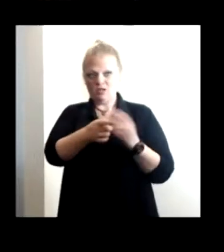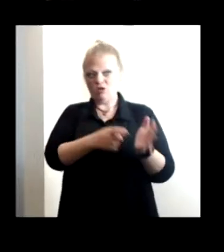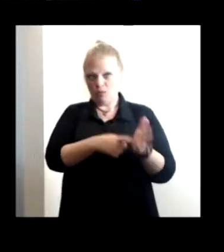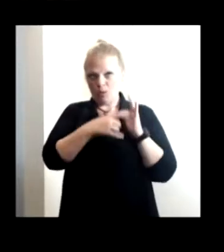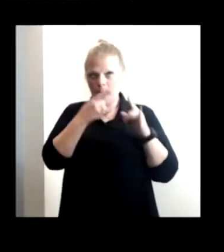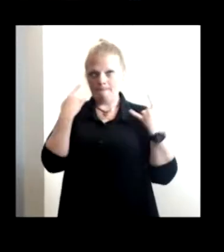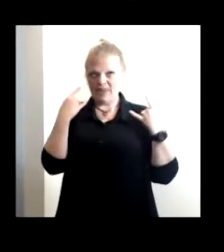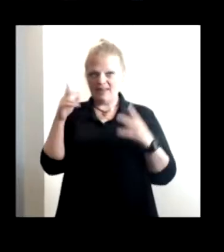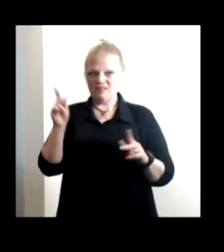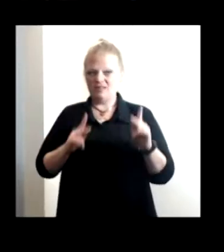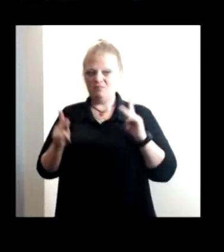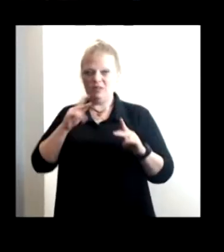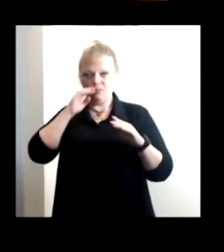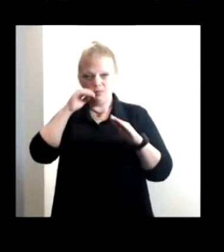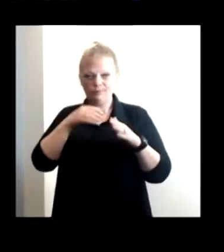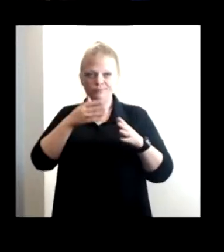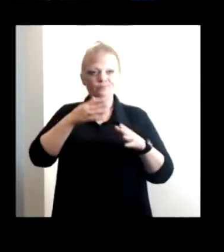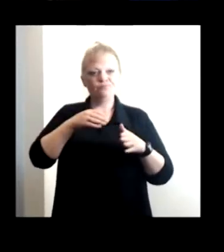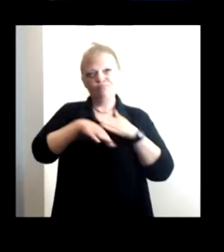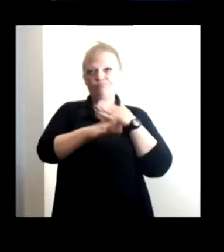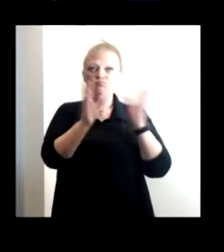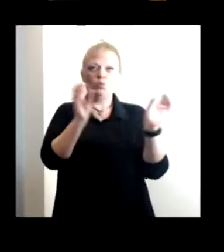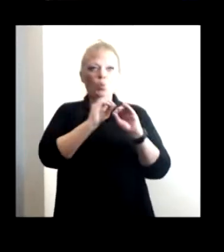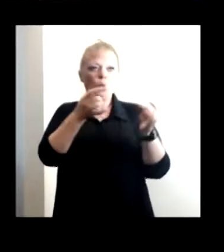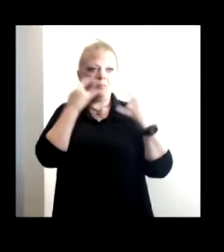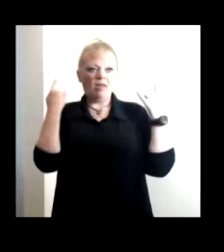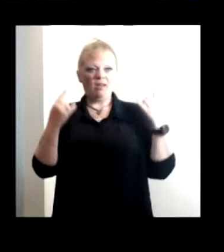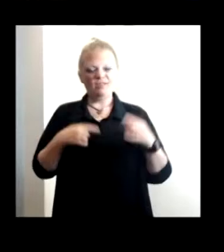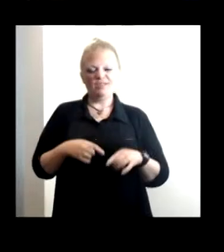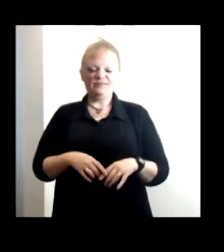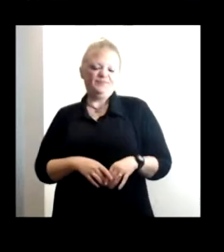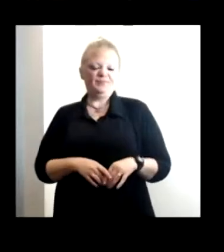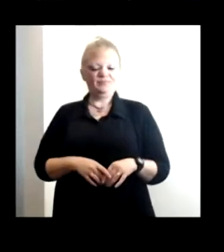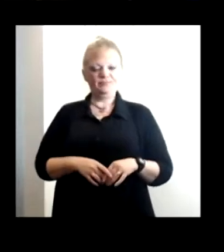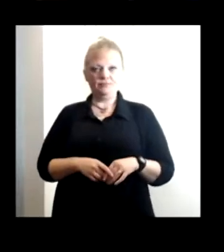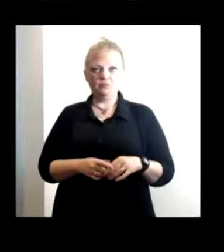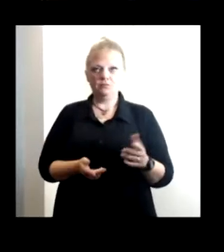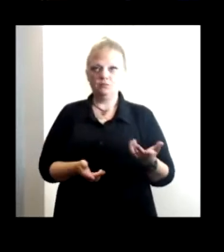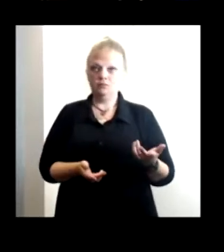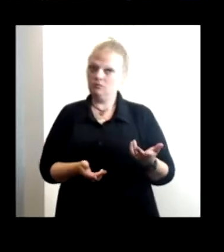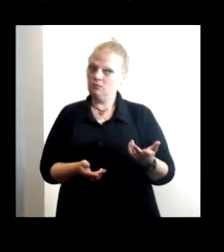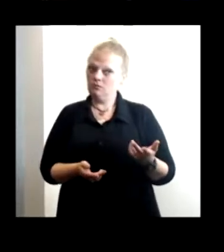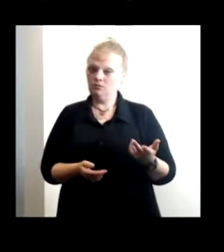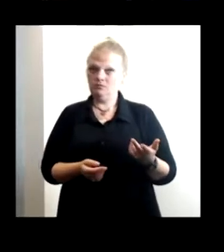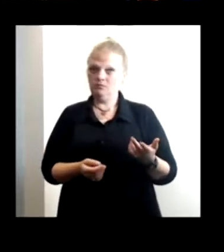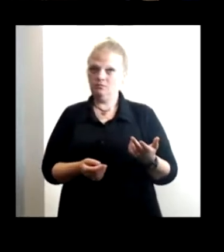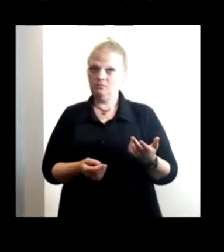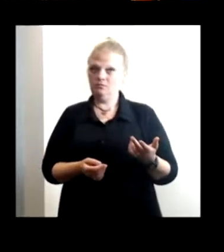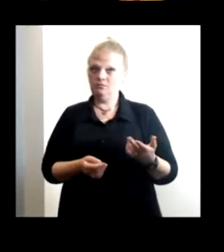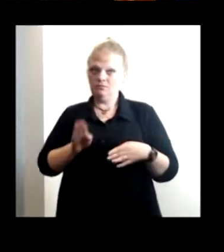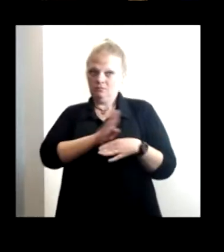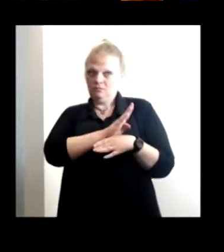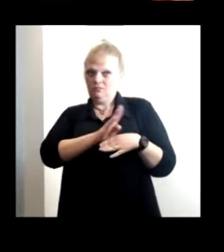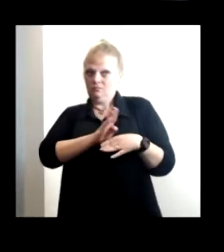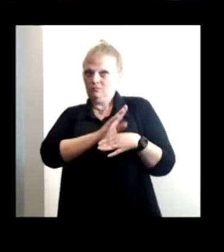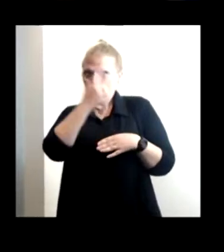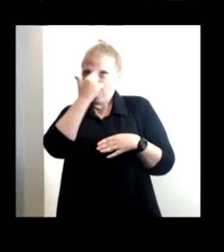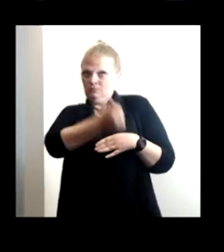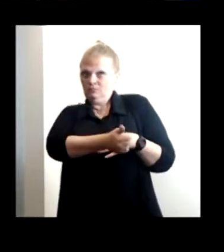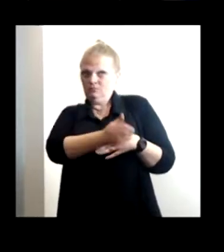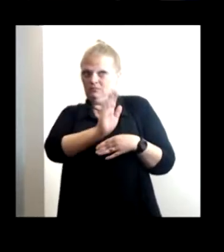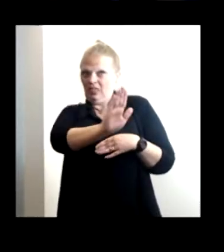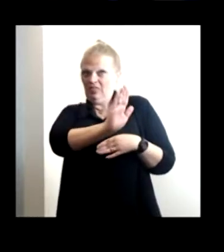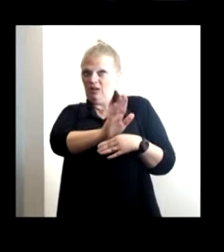requiring masks and people are entering without masks and kind of making a fuss of it. And the business establishment has the right to set